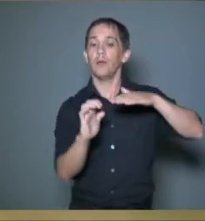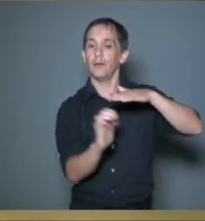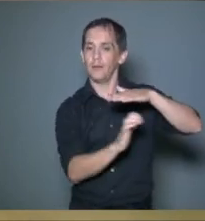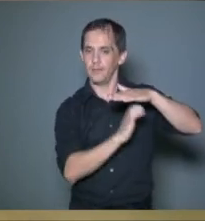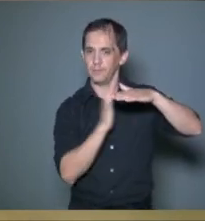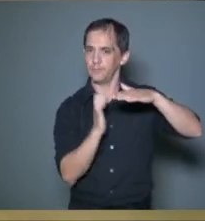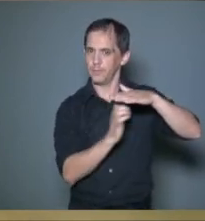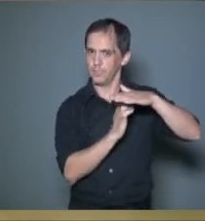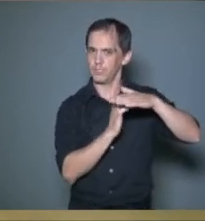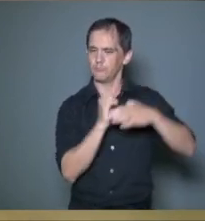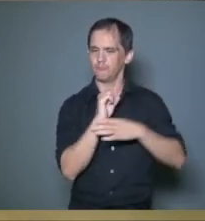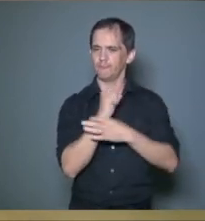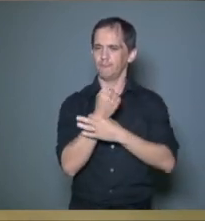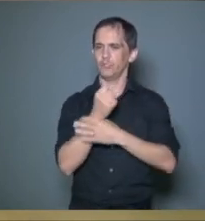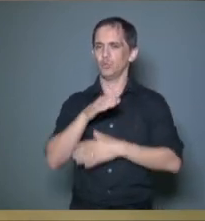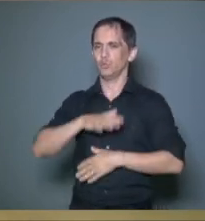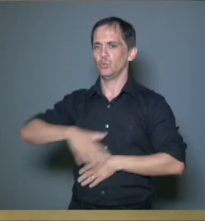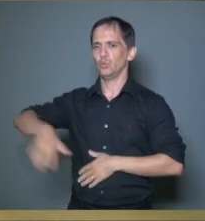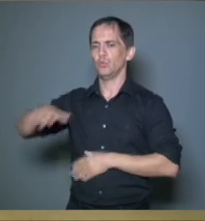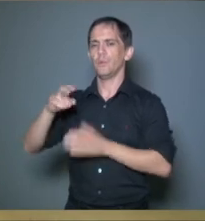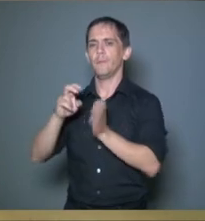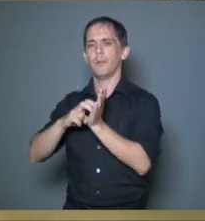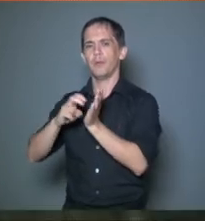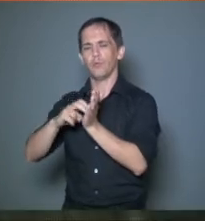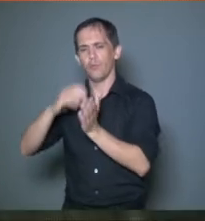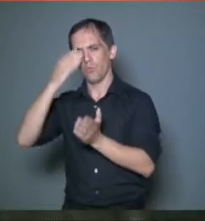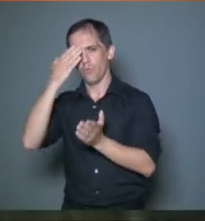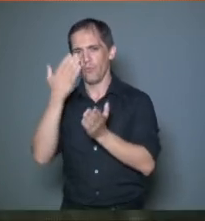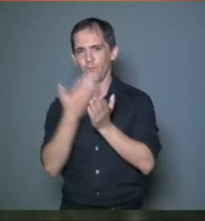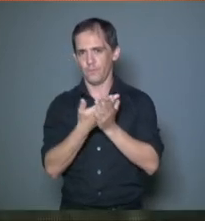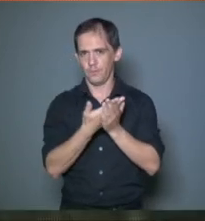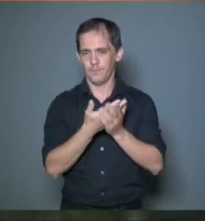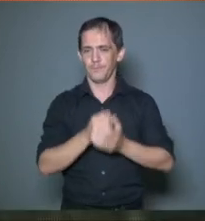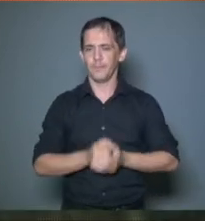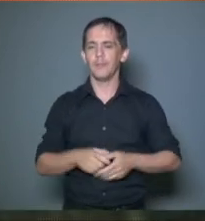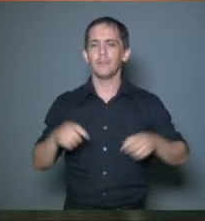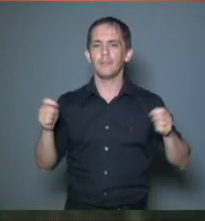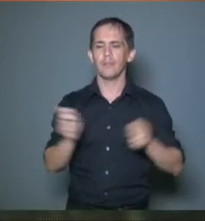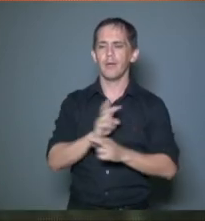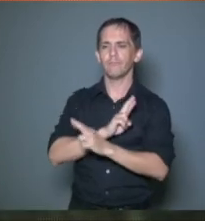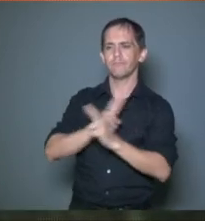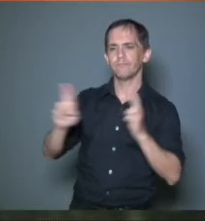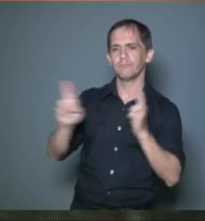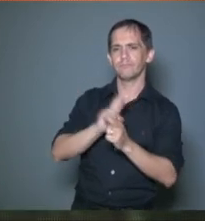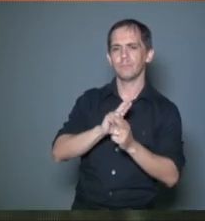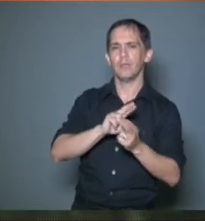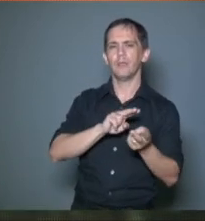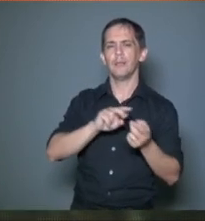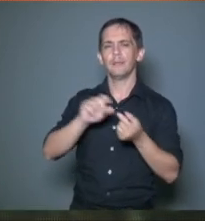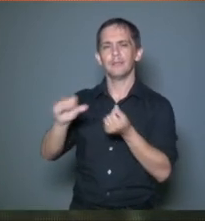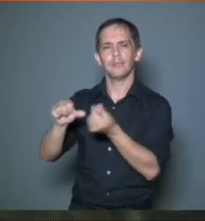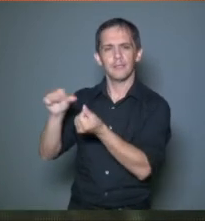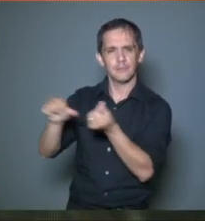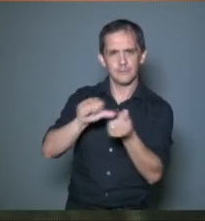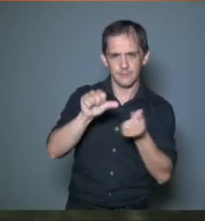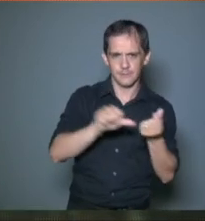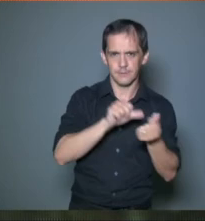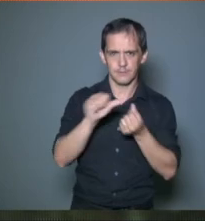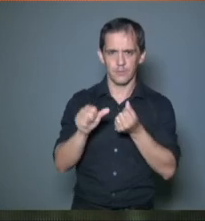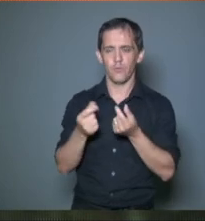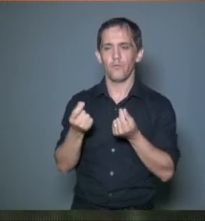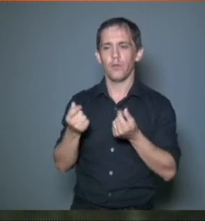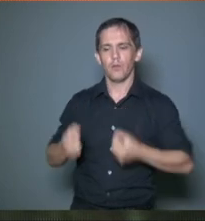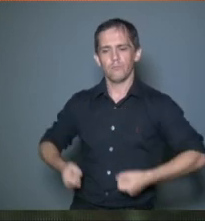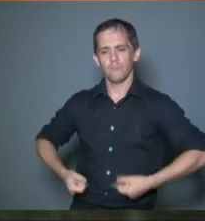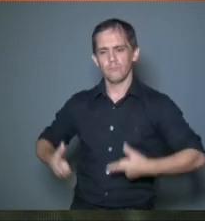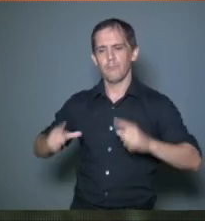to banks. In times of crisis, we always have the opportunity of having good transactions with